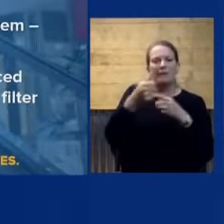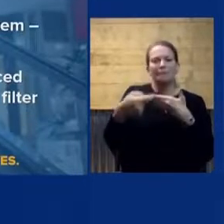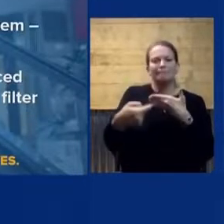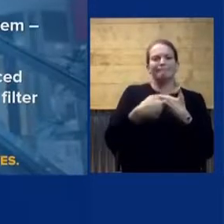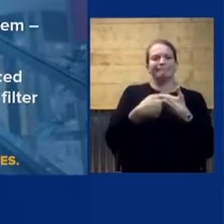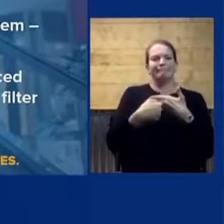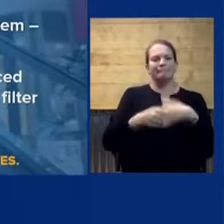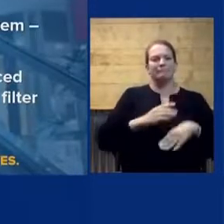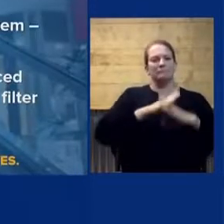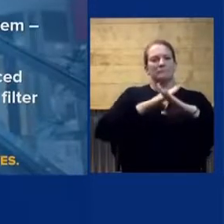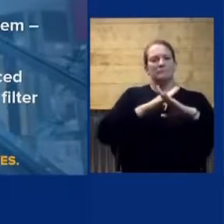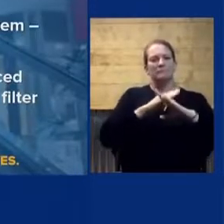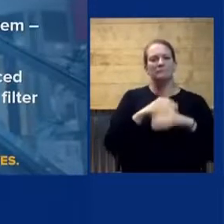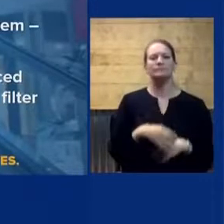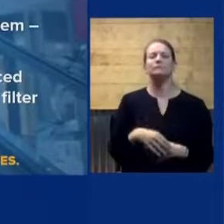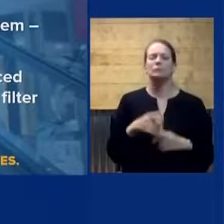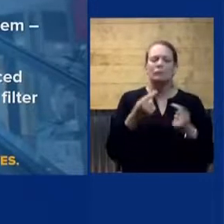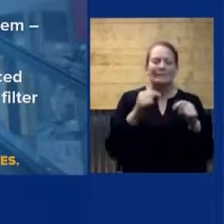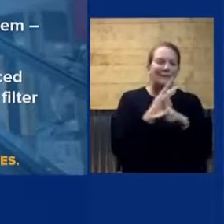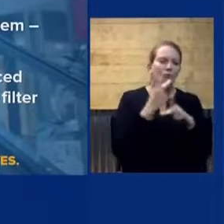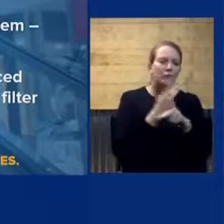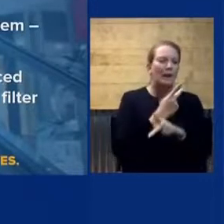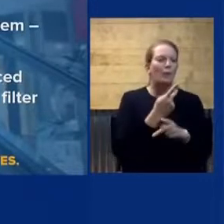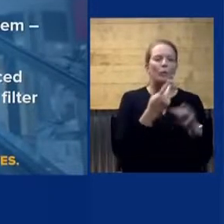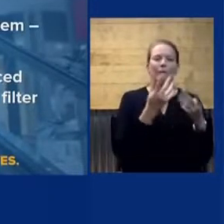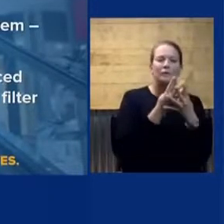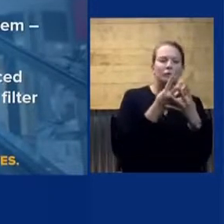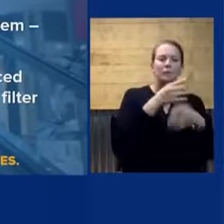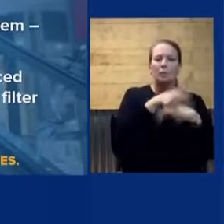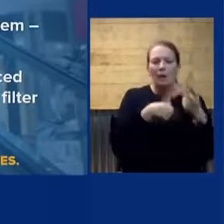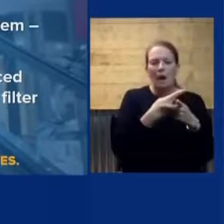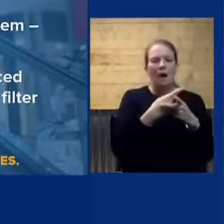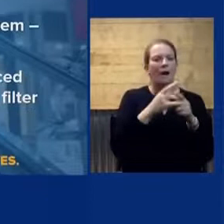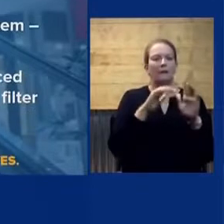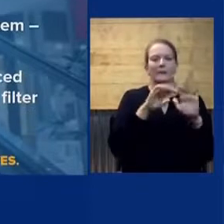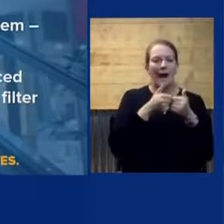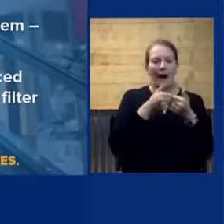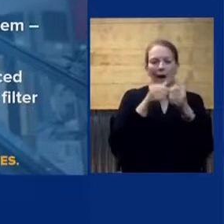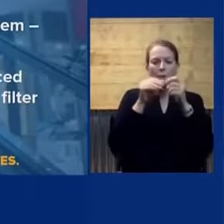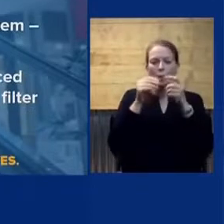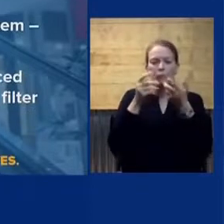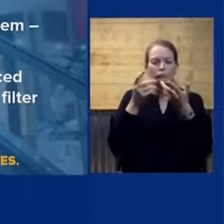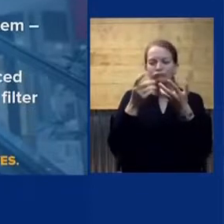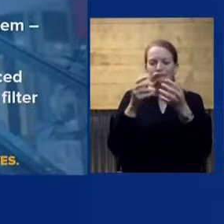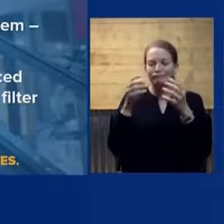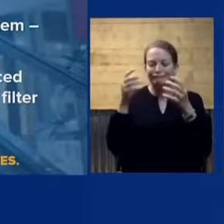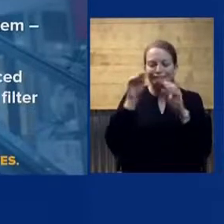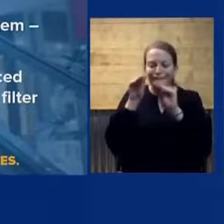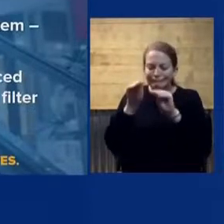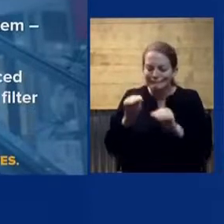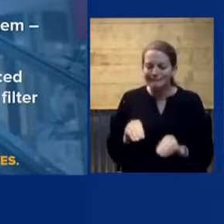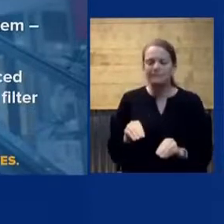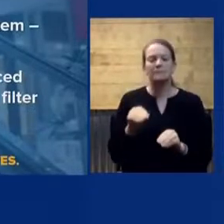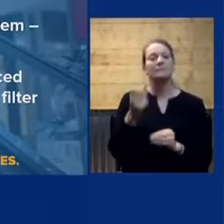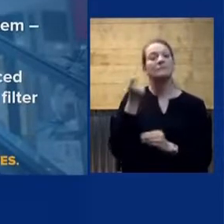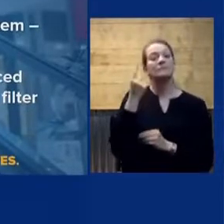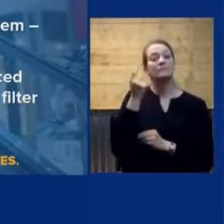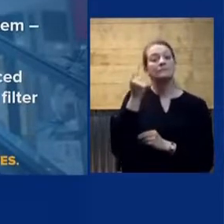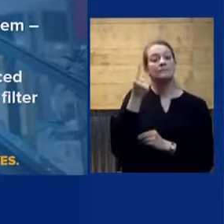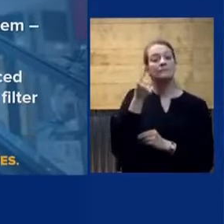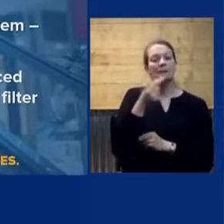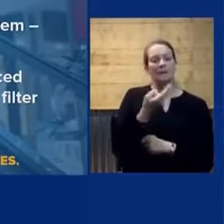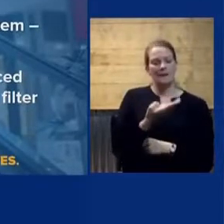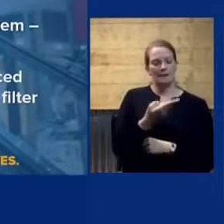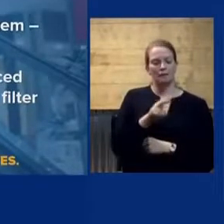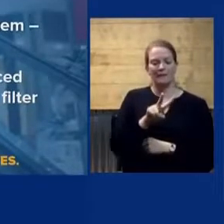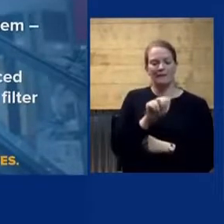filters work on what HVAC systems. But the filters are rated, the HVAC systems are rated by what